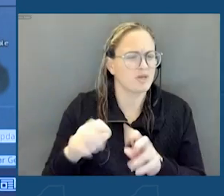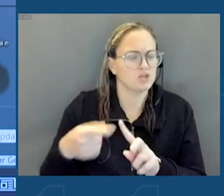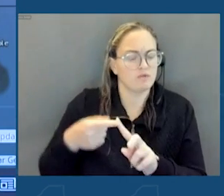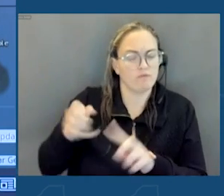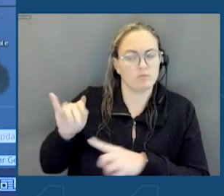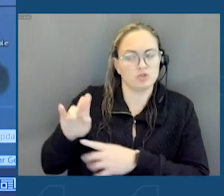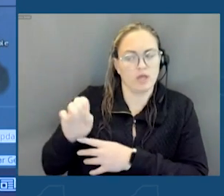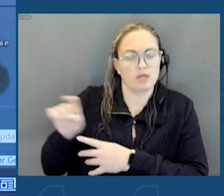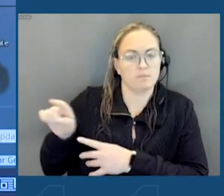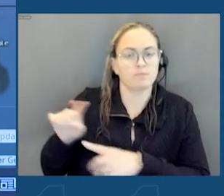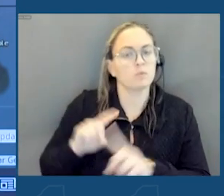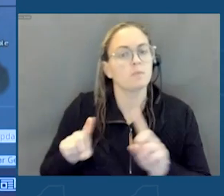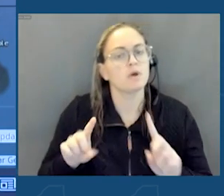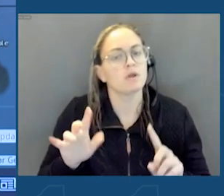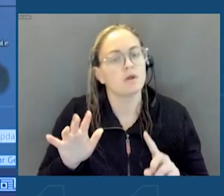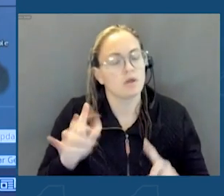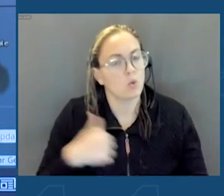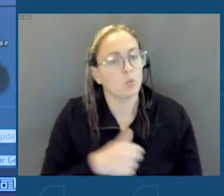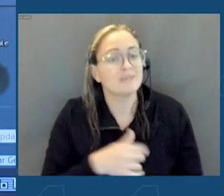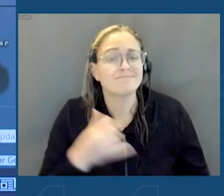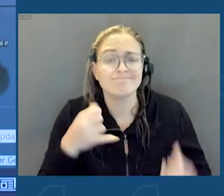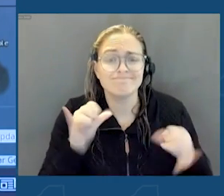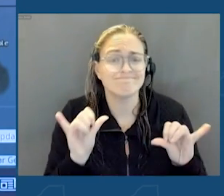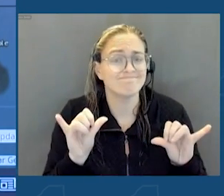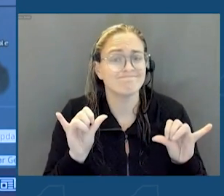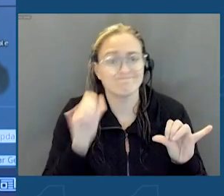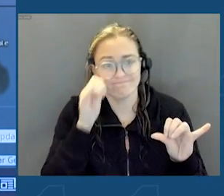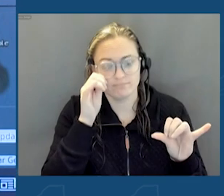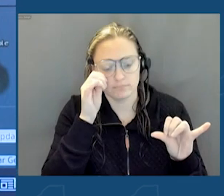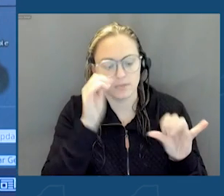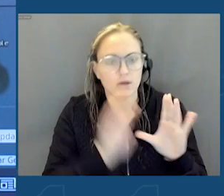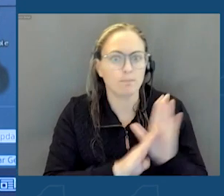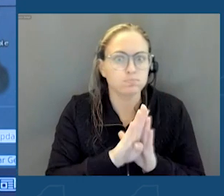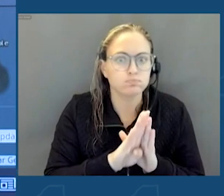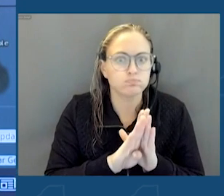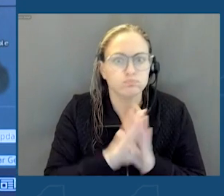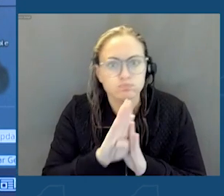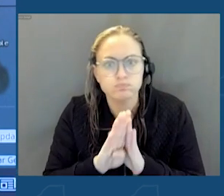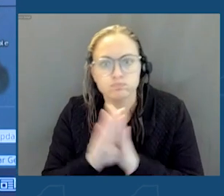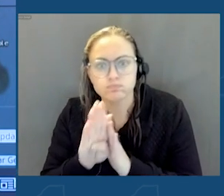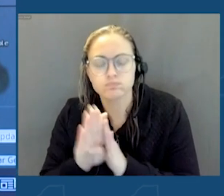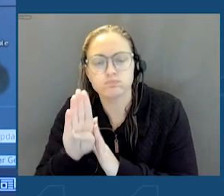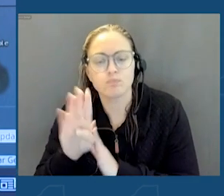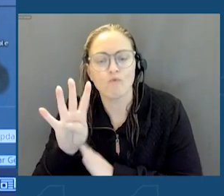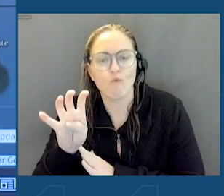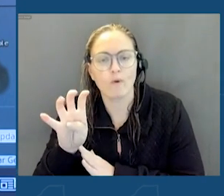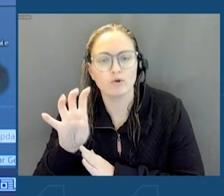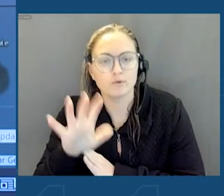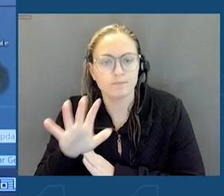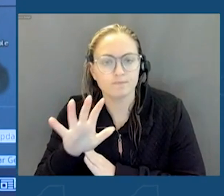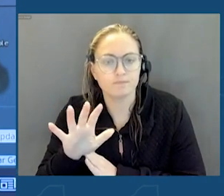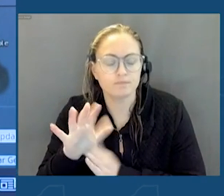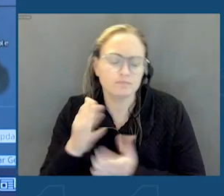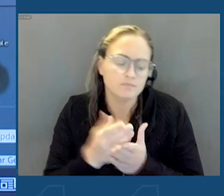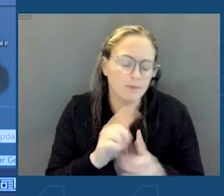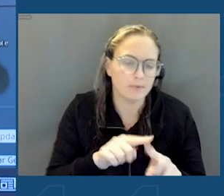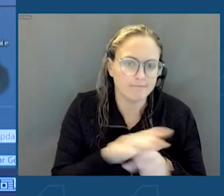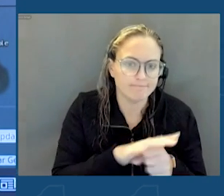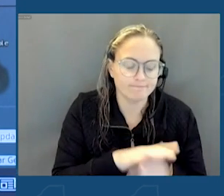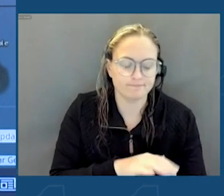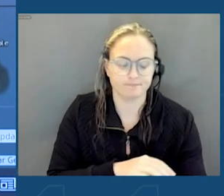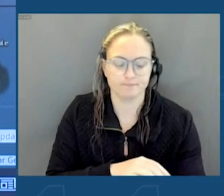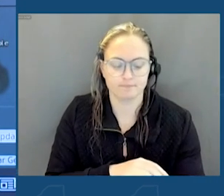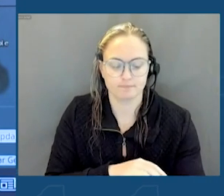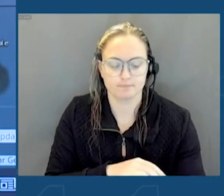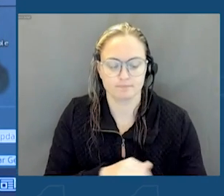Bray. But we still have spikes, individual spikes of over 400 in some regions.